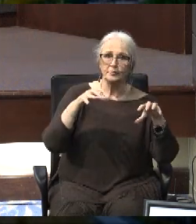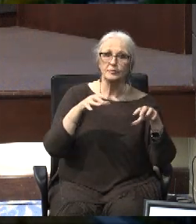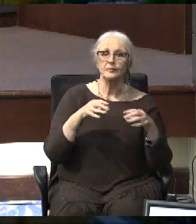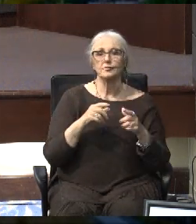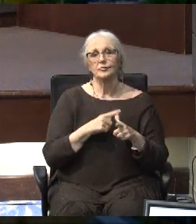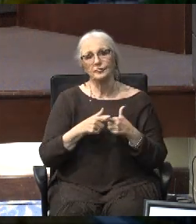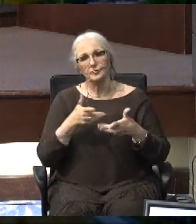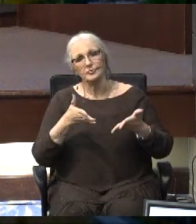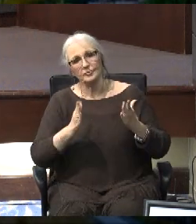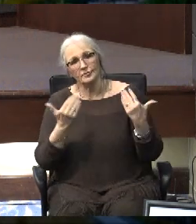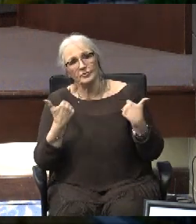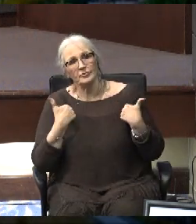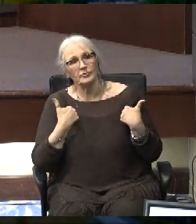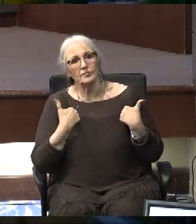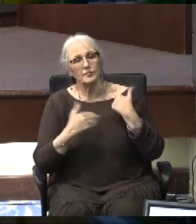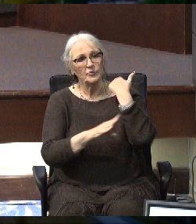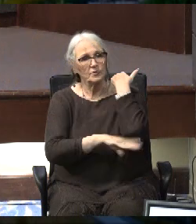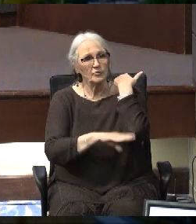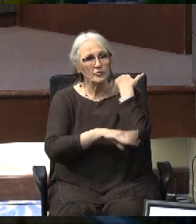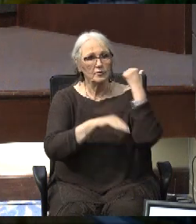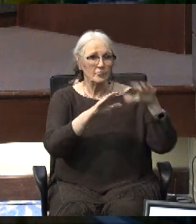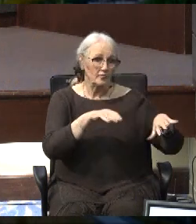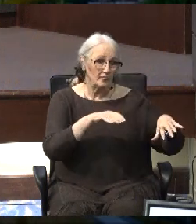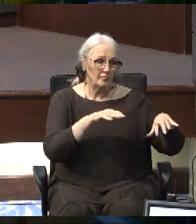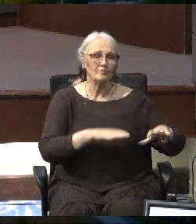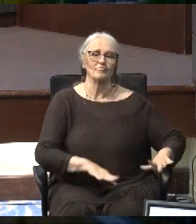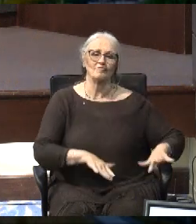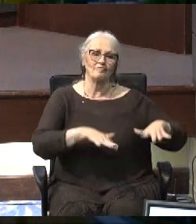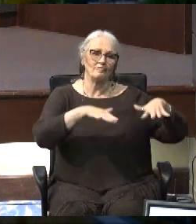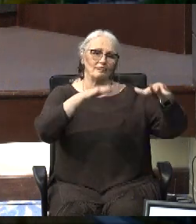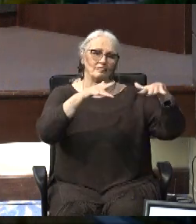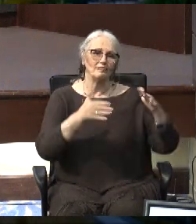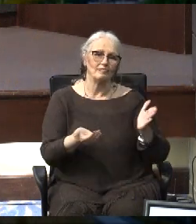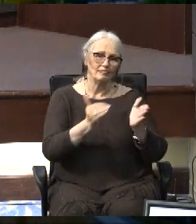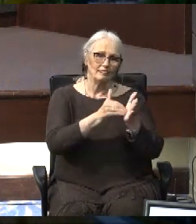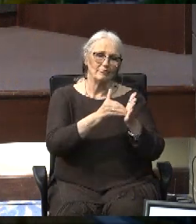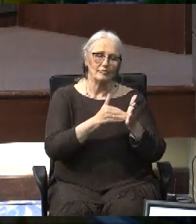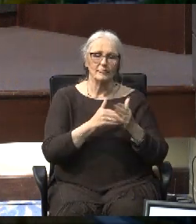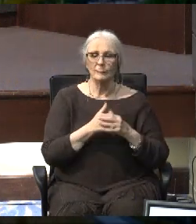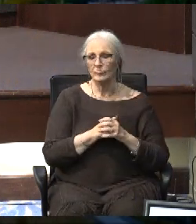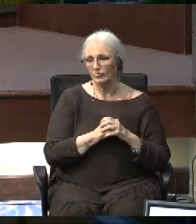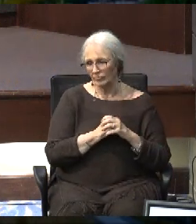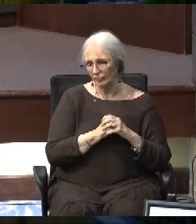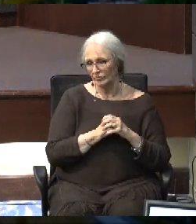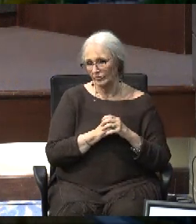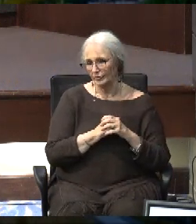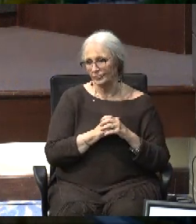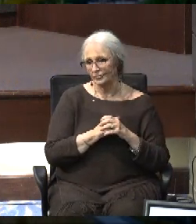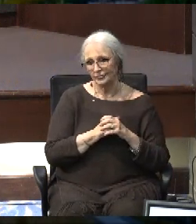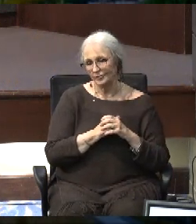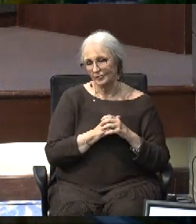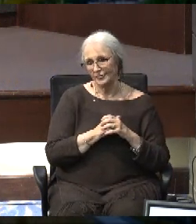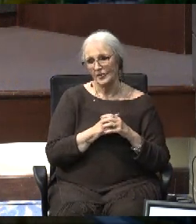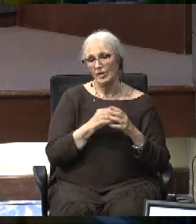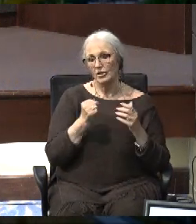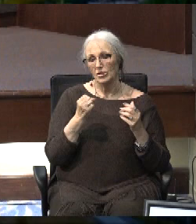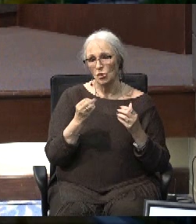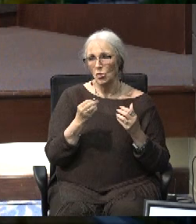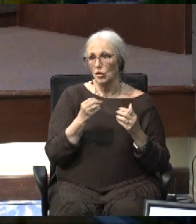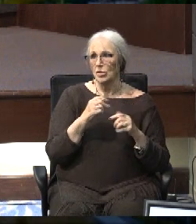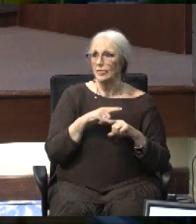then have spring or have fall rain that fills it back up again. Well, that doesn't look like that's going to be the case this year, as we showed in